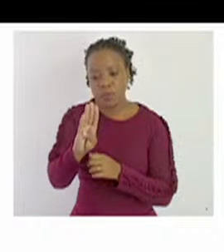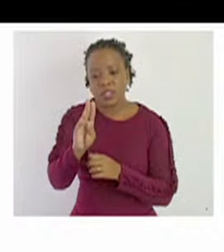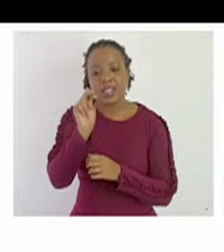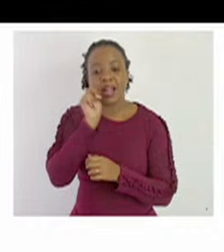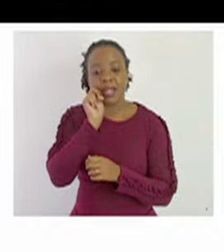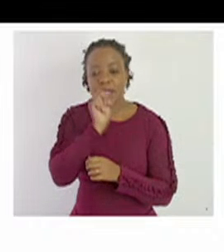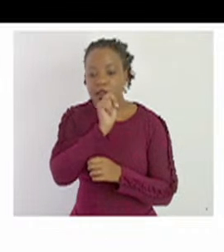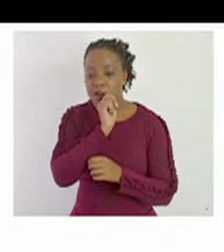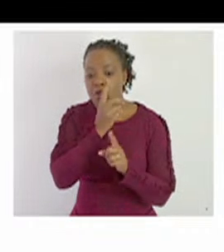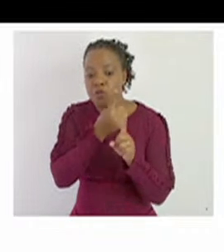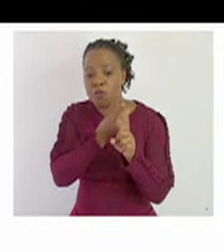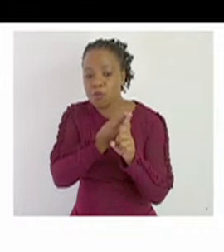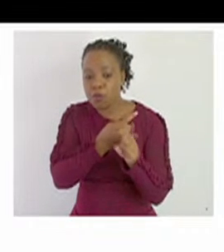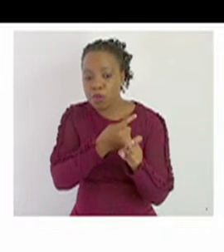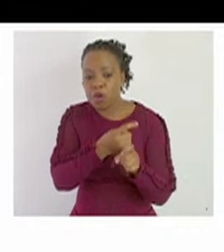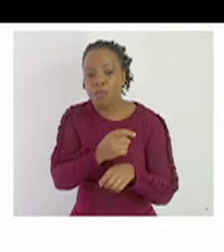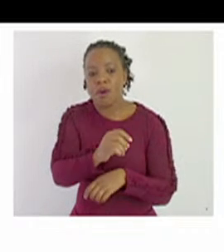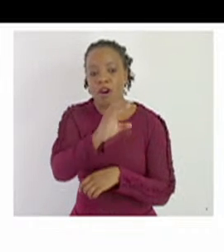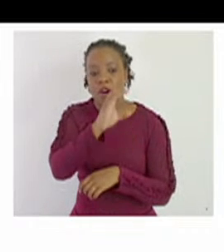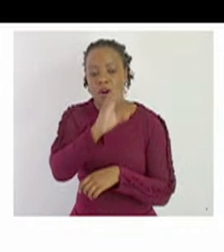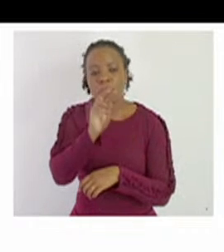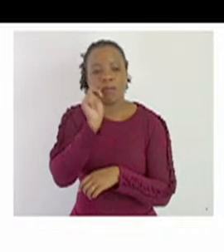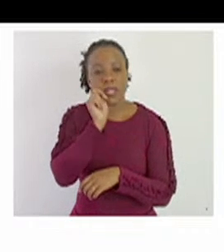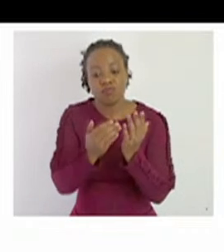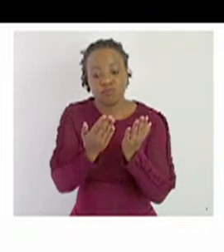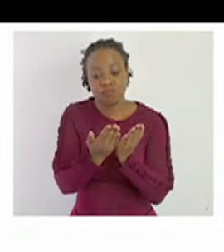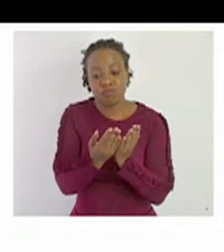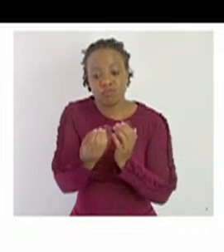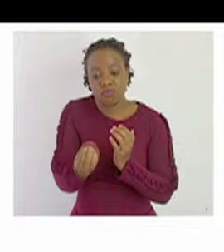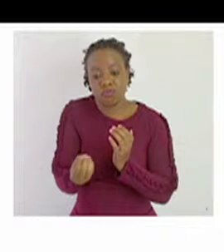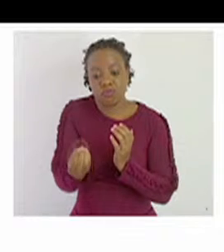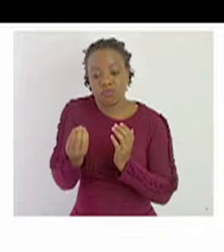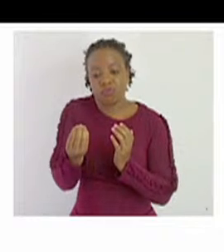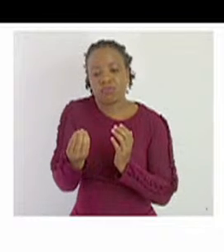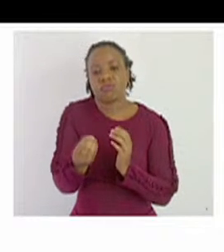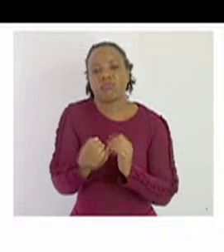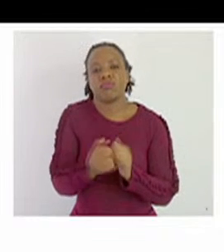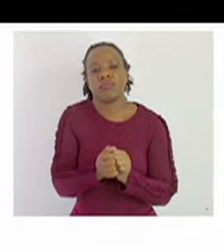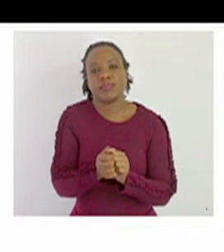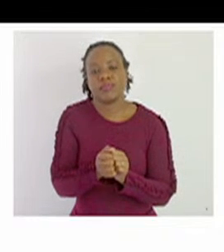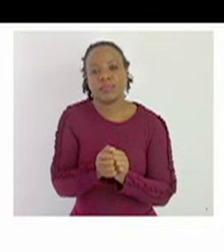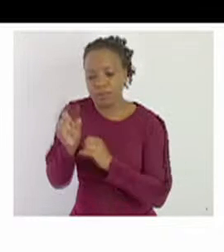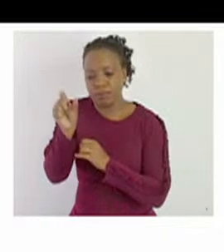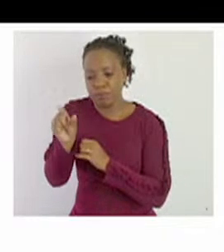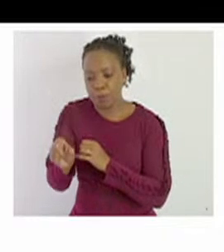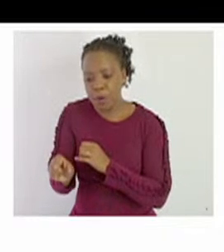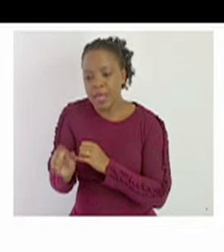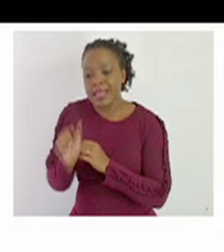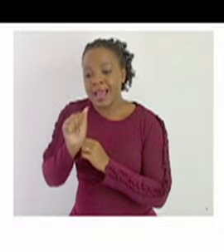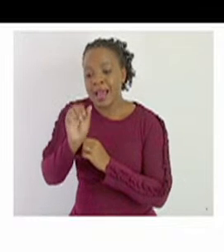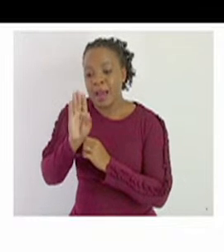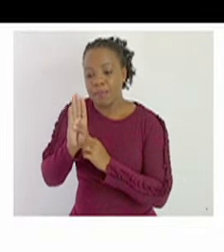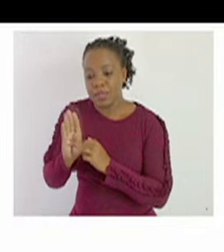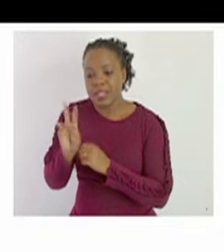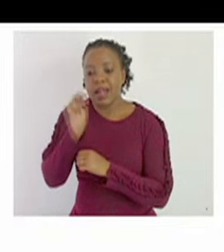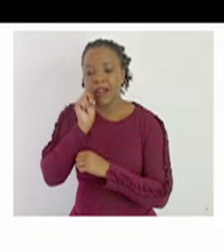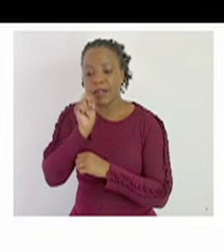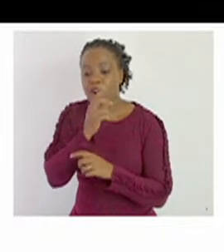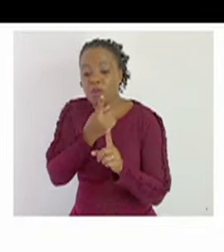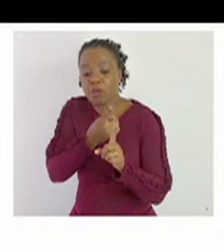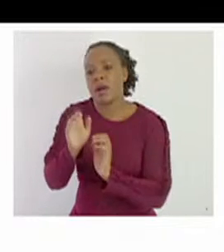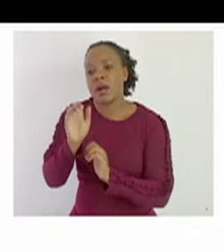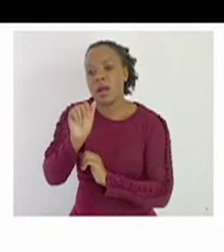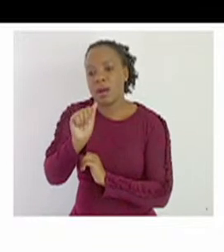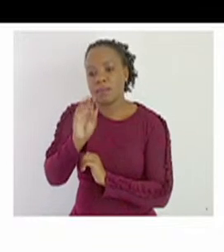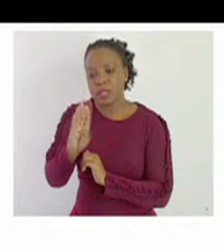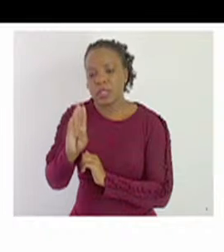and adjectives. Let us look at the example. Look at the abstract nouns. We on to